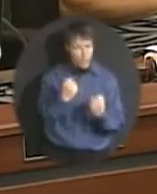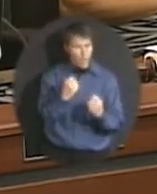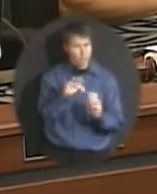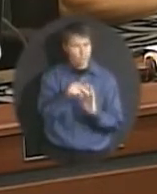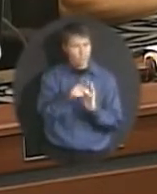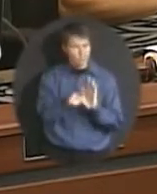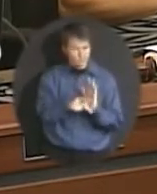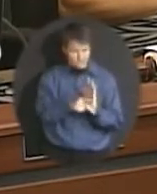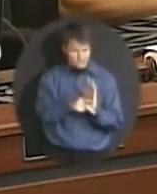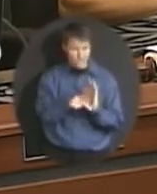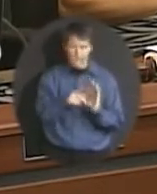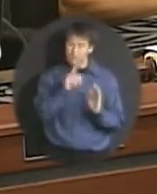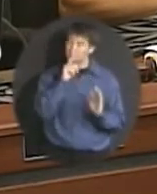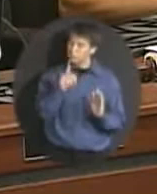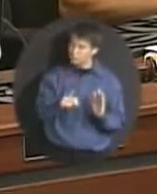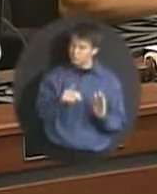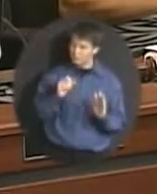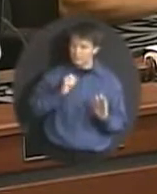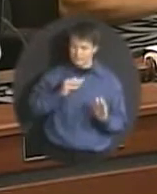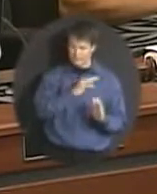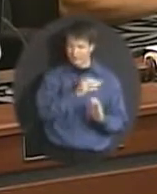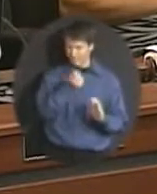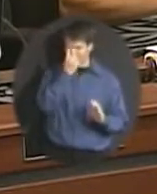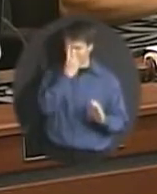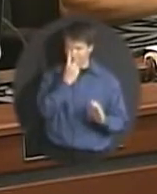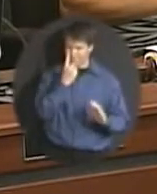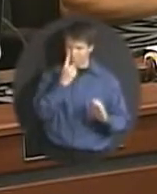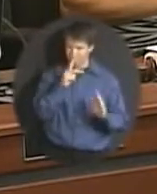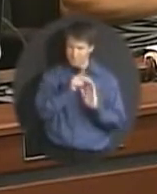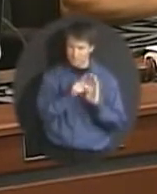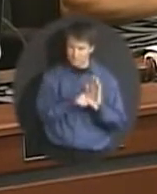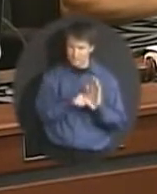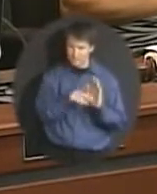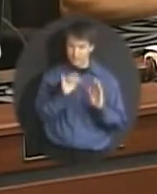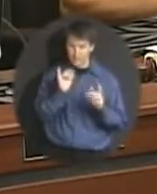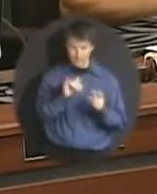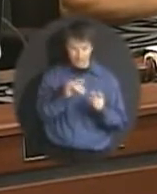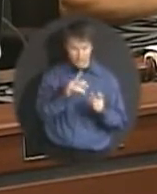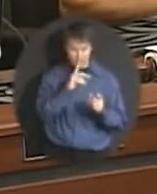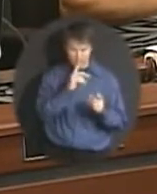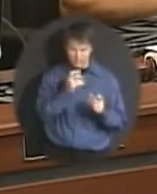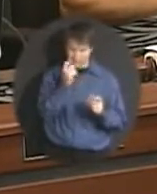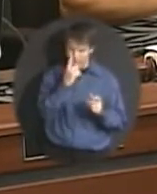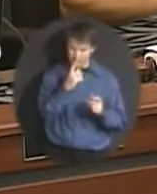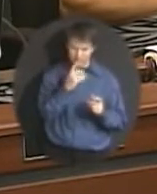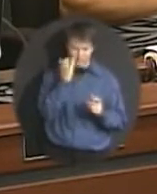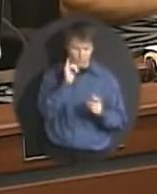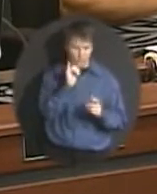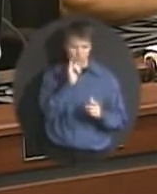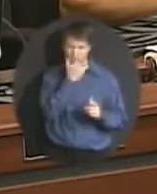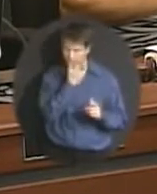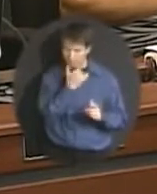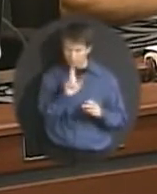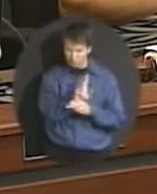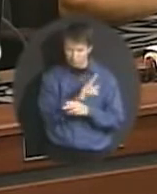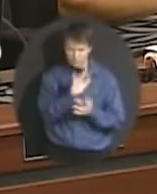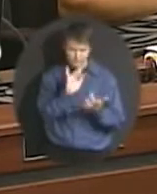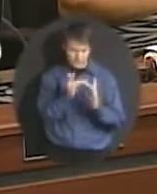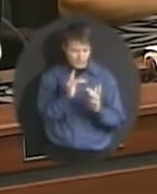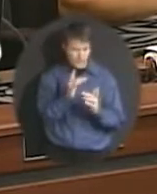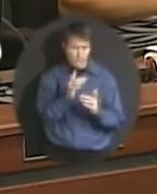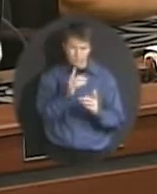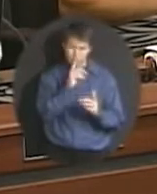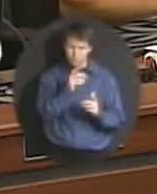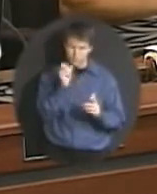I'm sure that it's communicated to staff, so staff understands the repercussions that are involved for inappropriate use of the internet